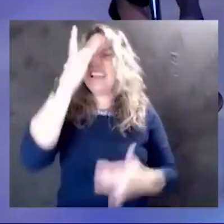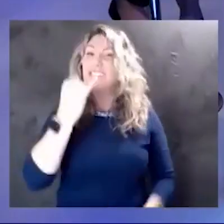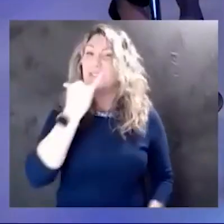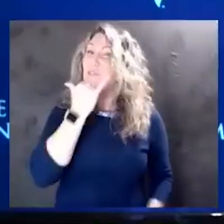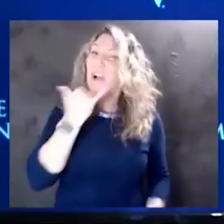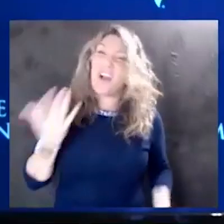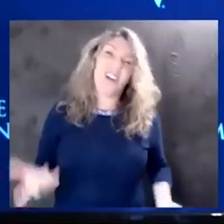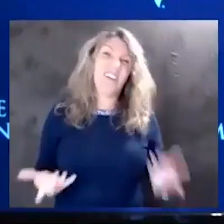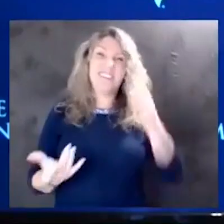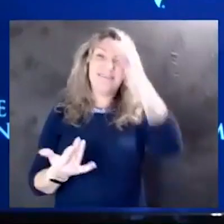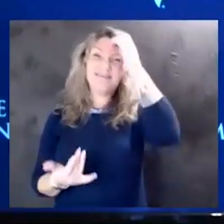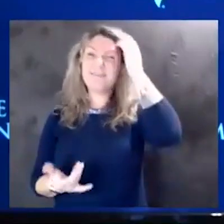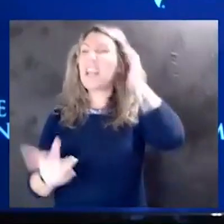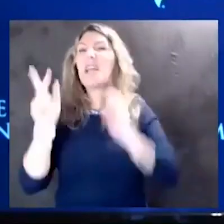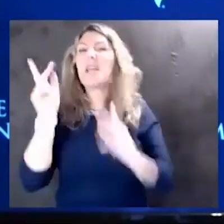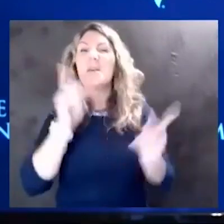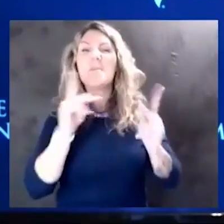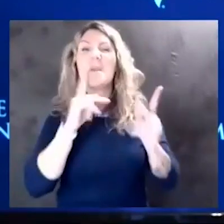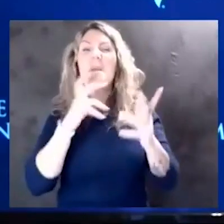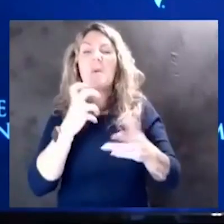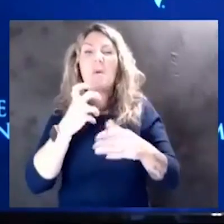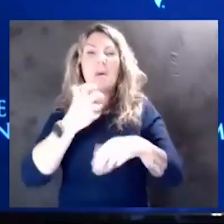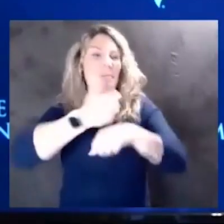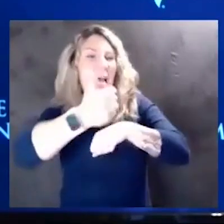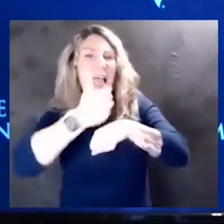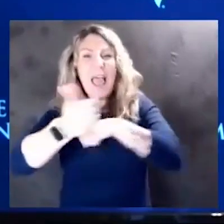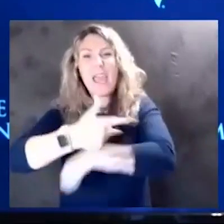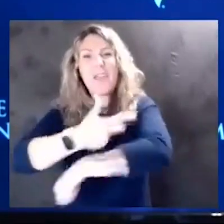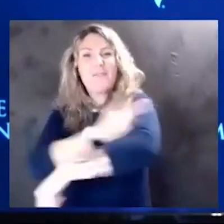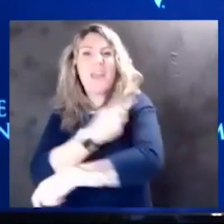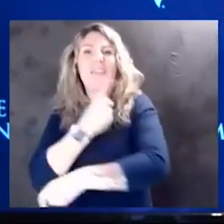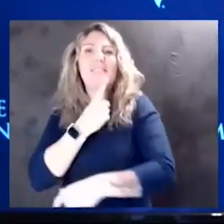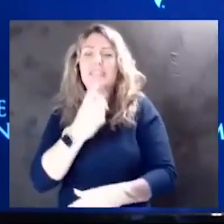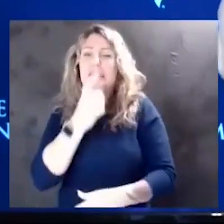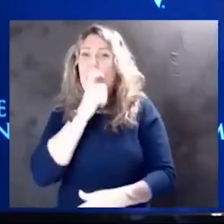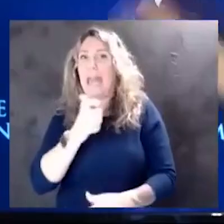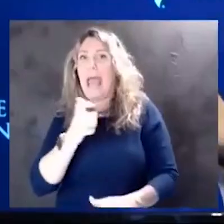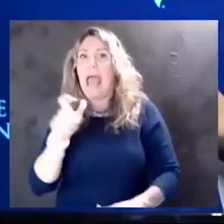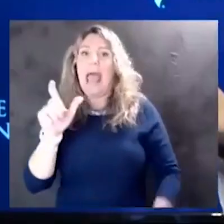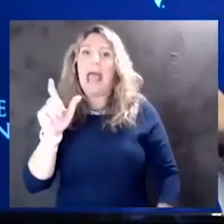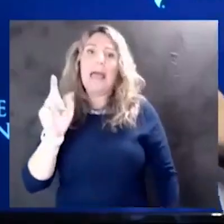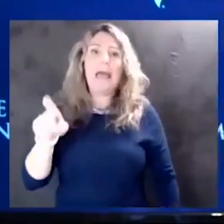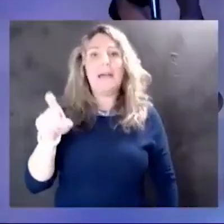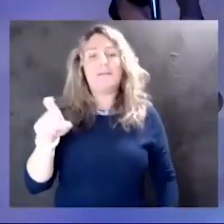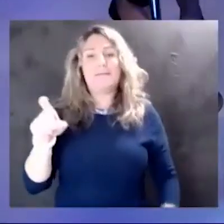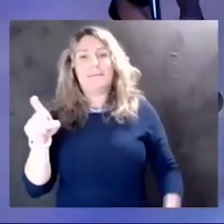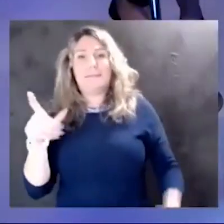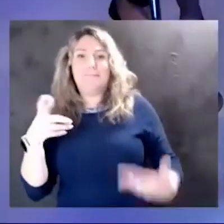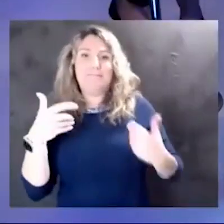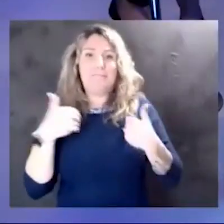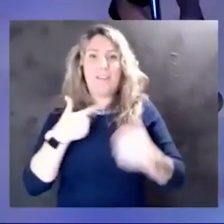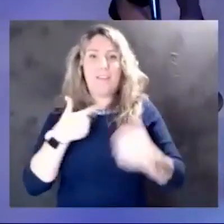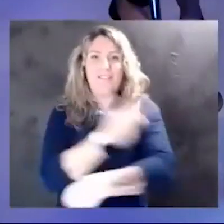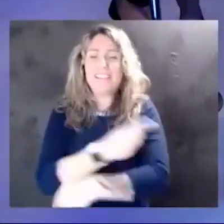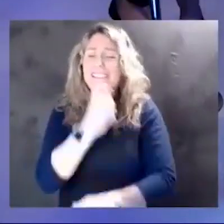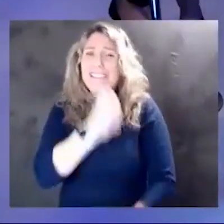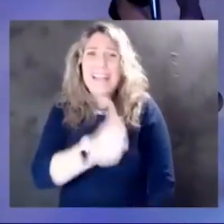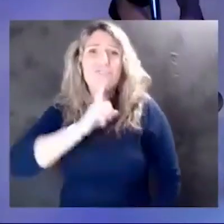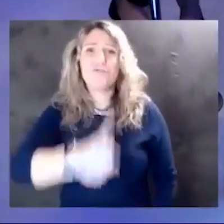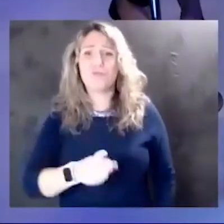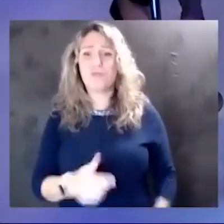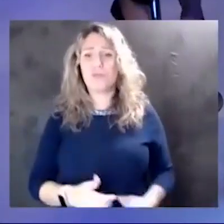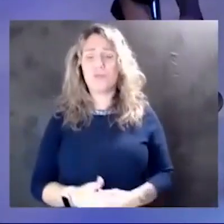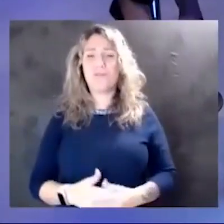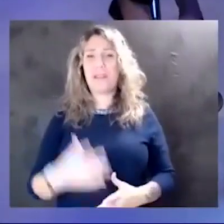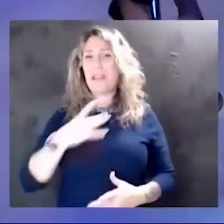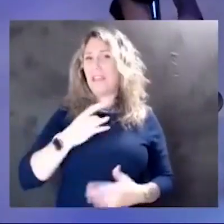look for a reason to blame the vaccines for everything, and therefore they don't have to take them. But in fact, that's just not true. Not true. Yeah. I like how you mentioned that. Yeah,